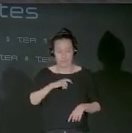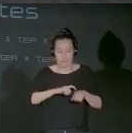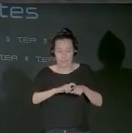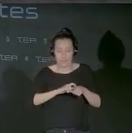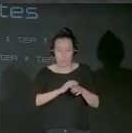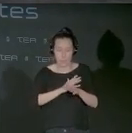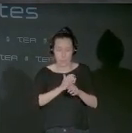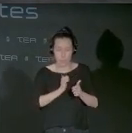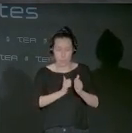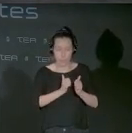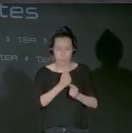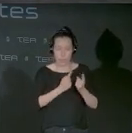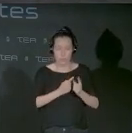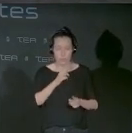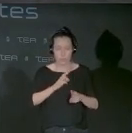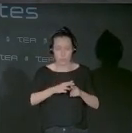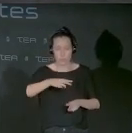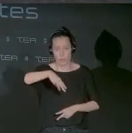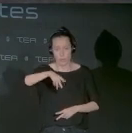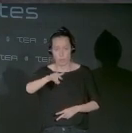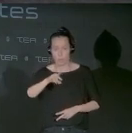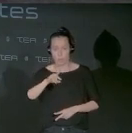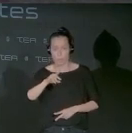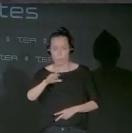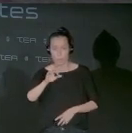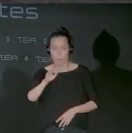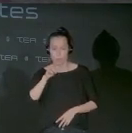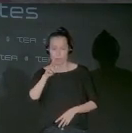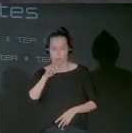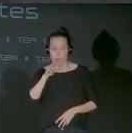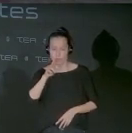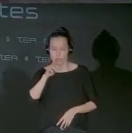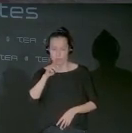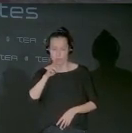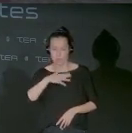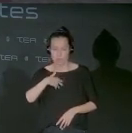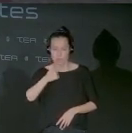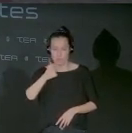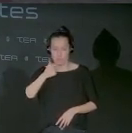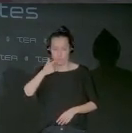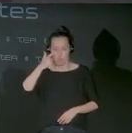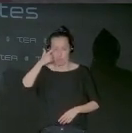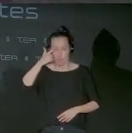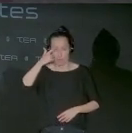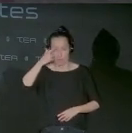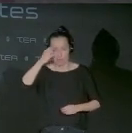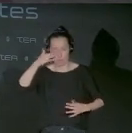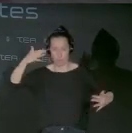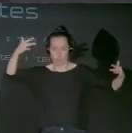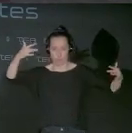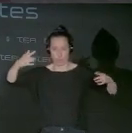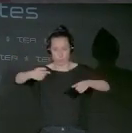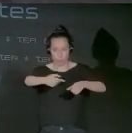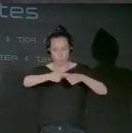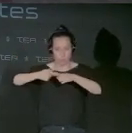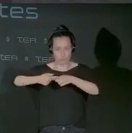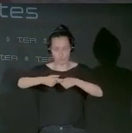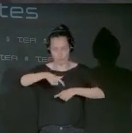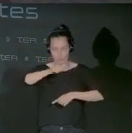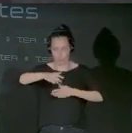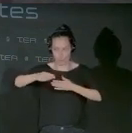multi-user shared hallucination. And I think that is pretty much exactly what this